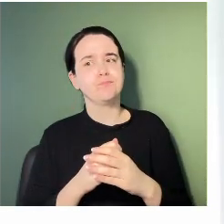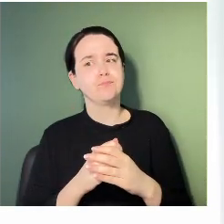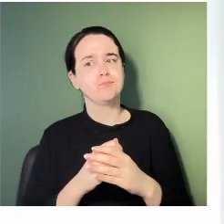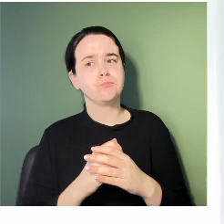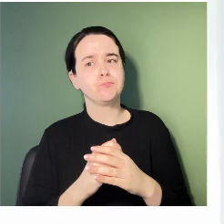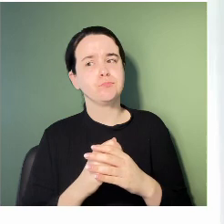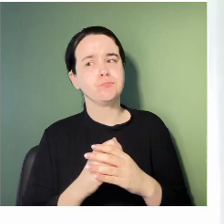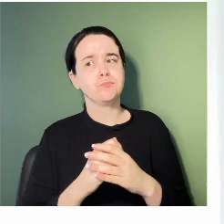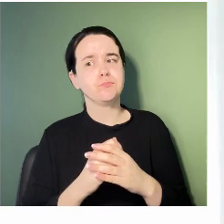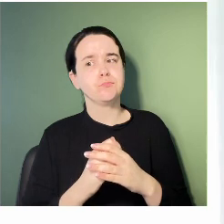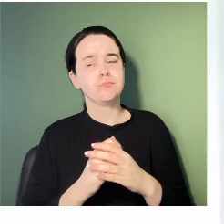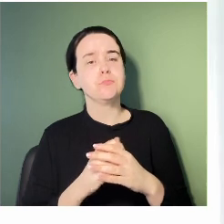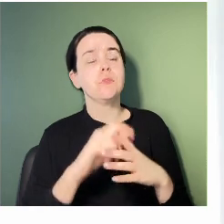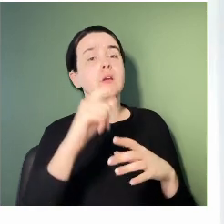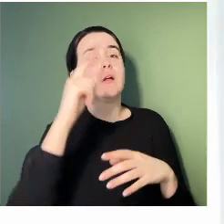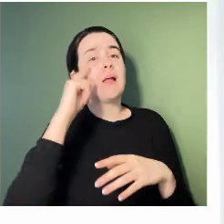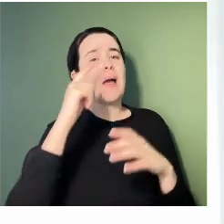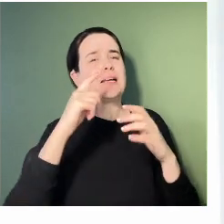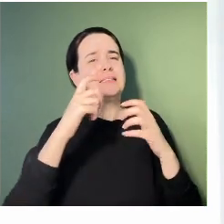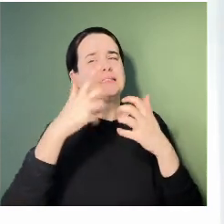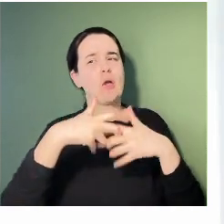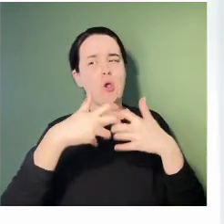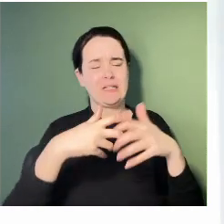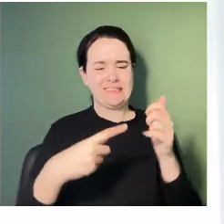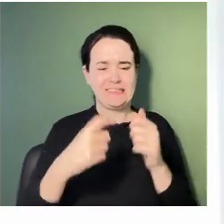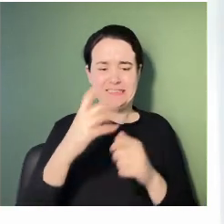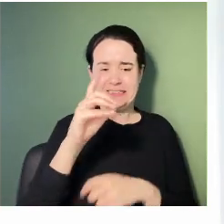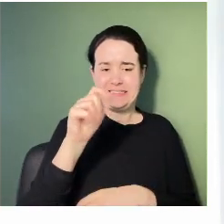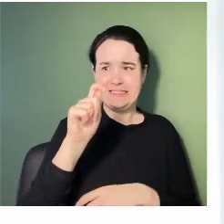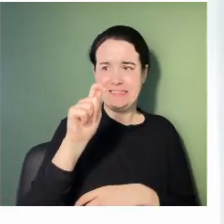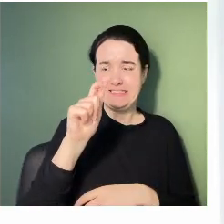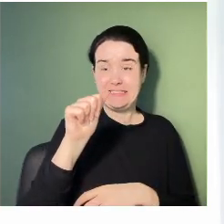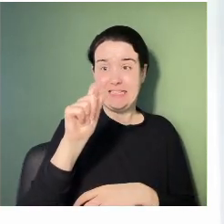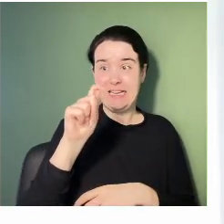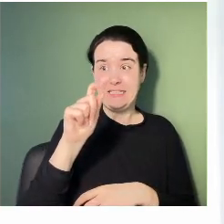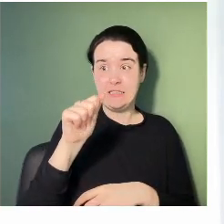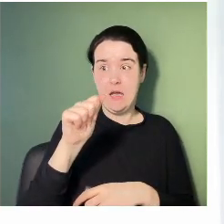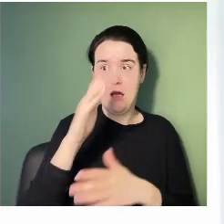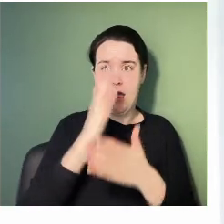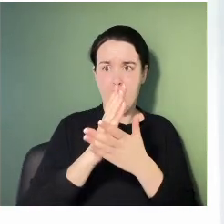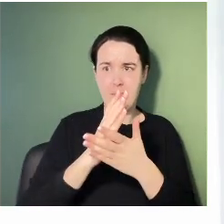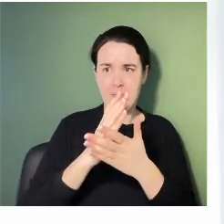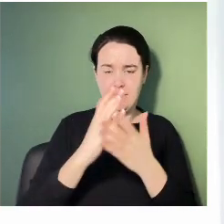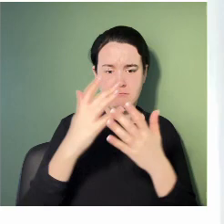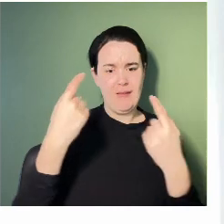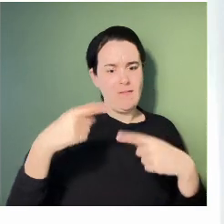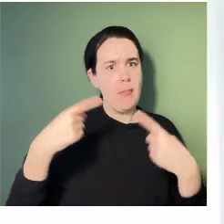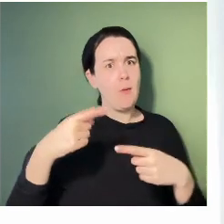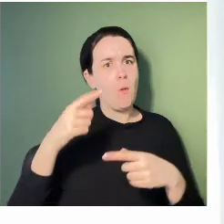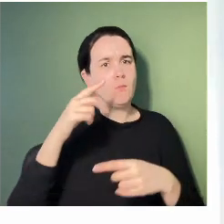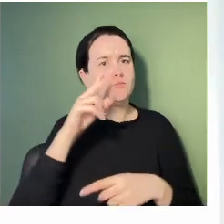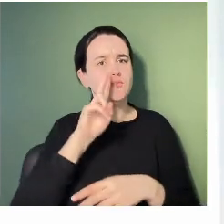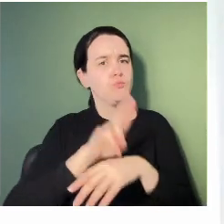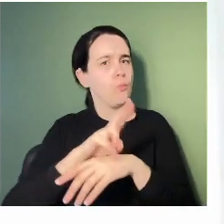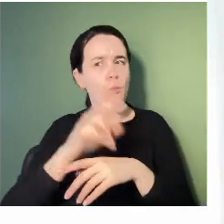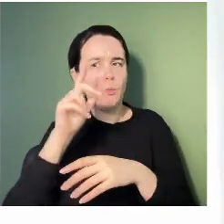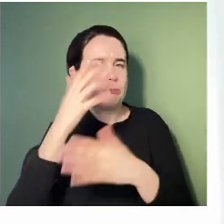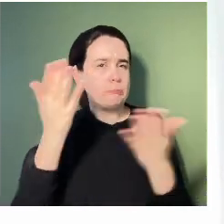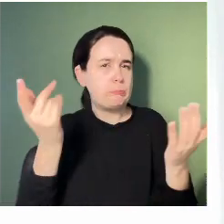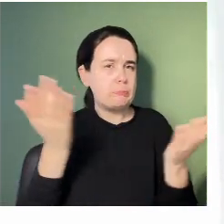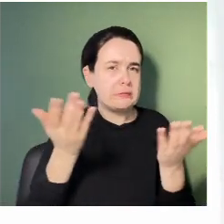that are used, and also what data is even available. So we hope that by sharing our findings and